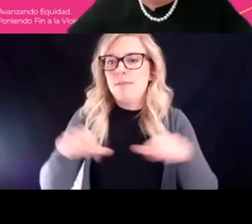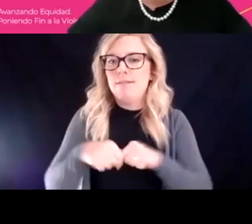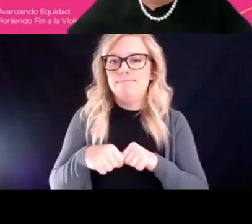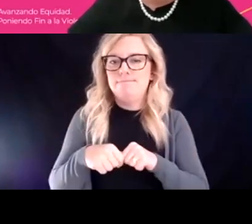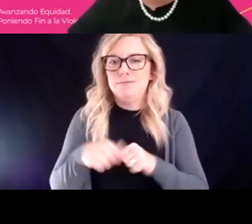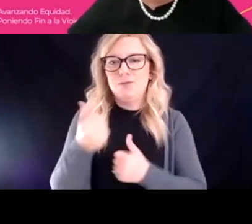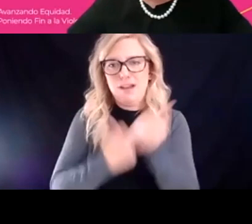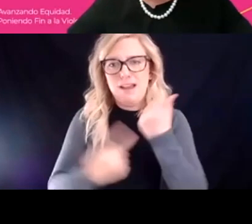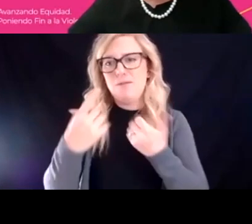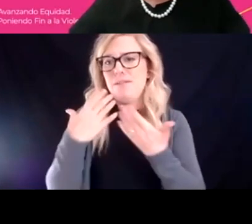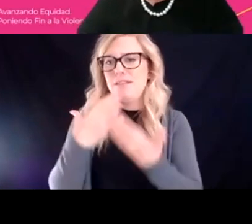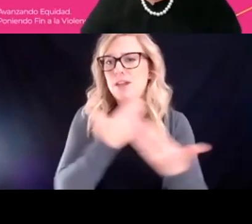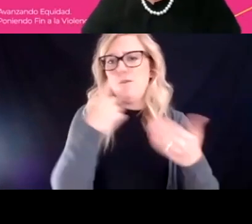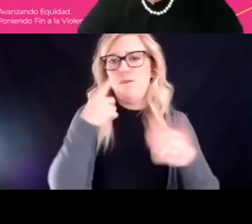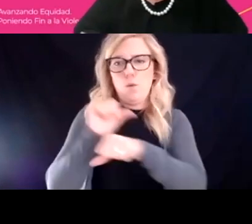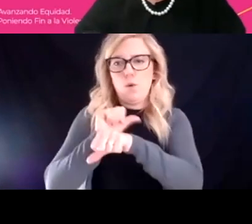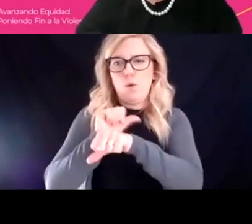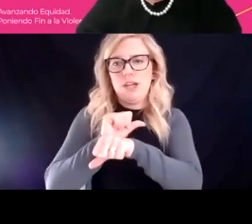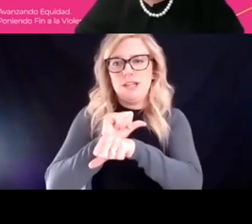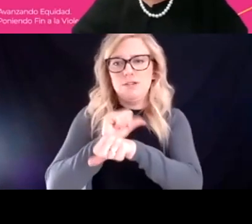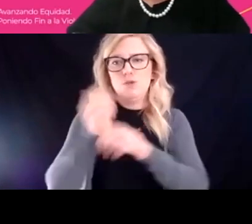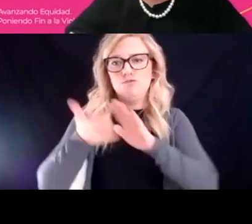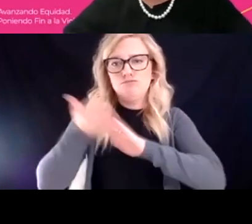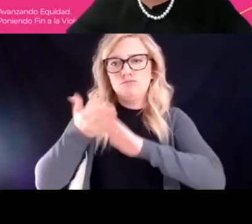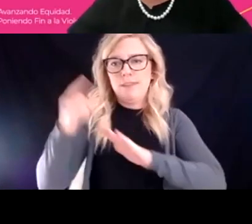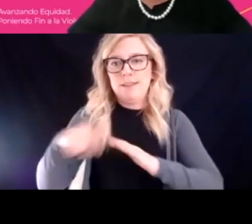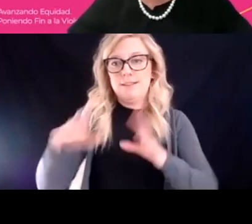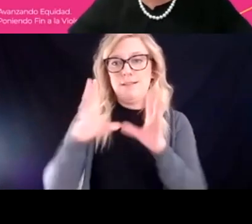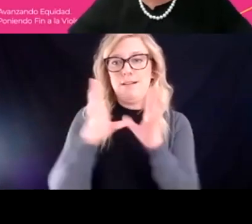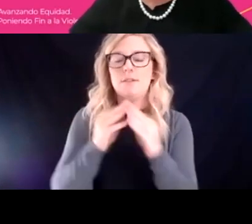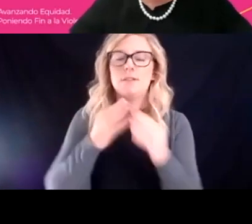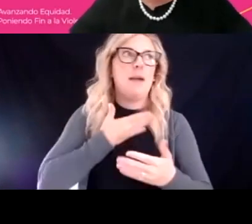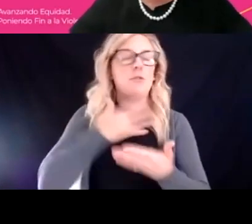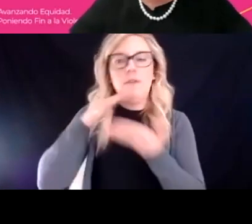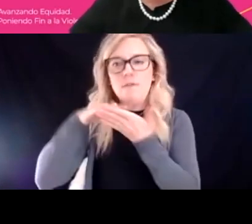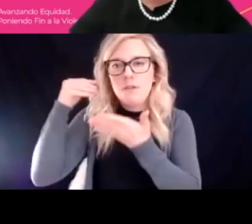on this conference. And I'm also really happy to have learned so much with this conference.